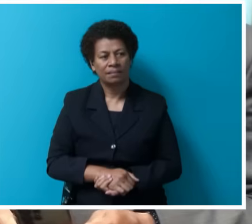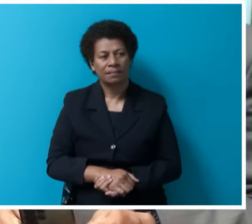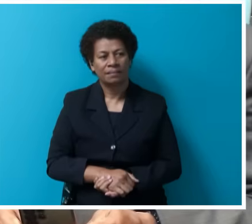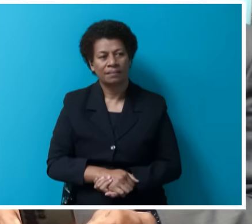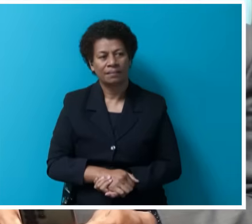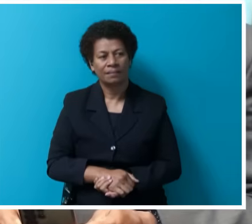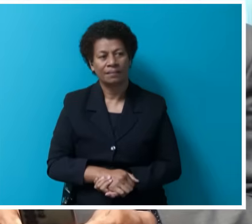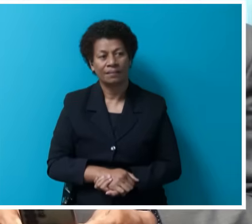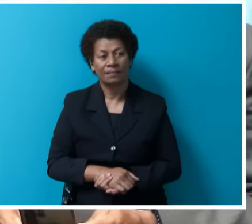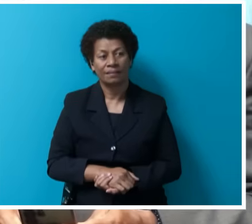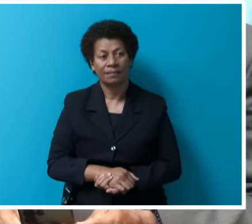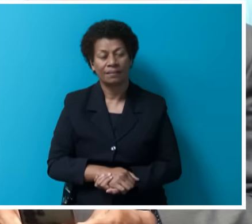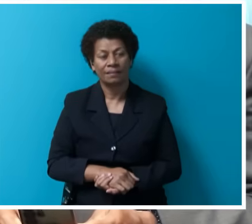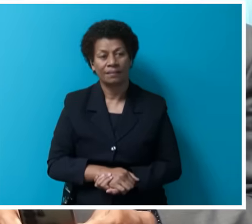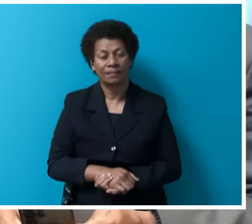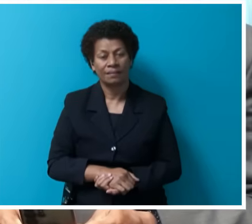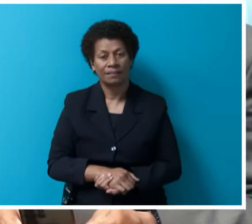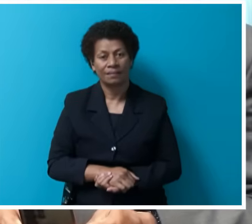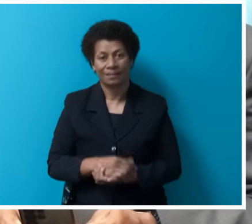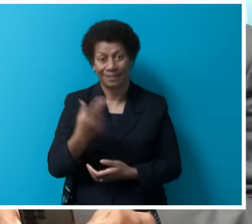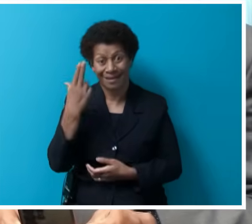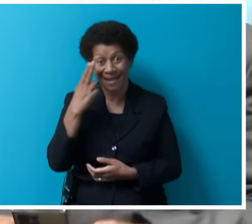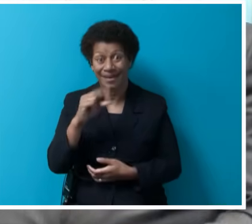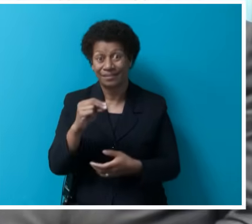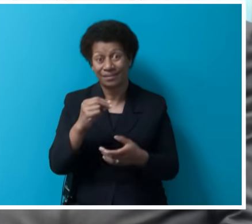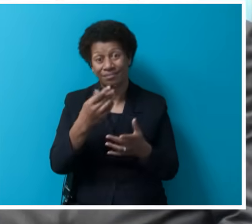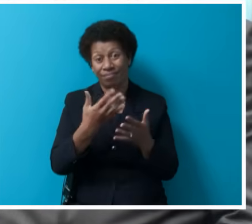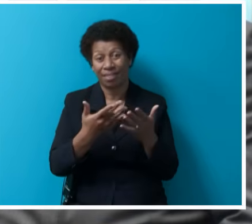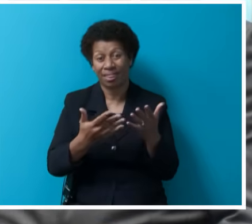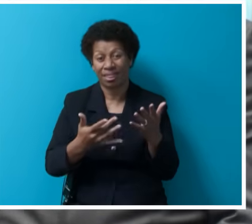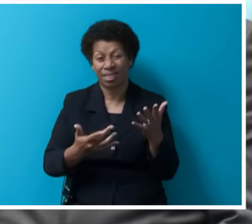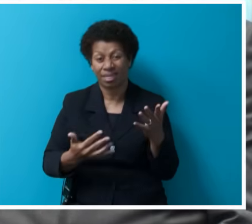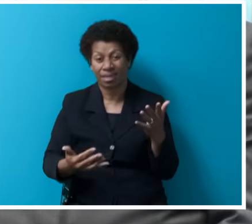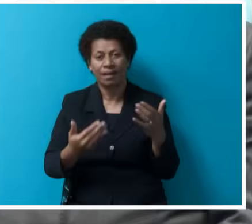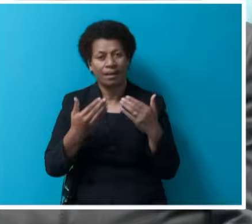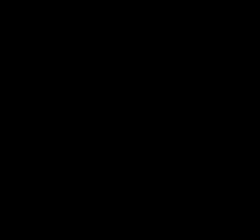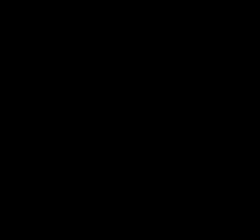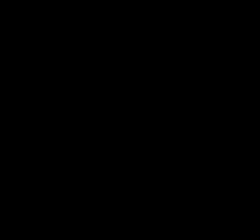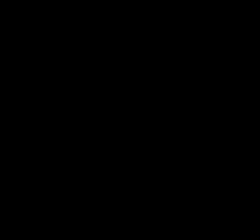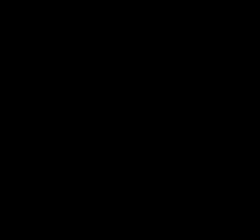and I commend the budget to the honourable members and to the people of Fiji. Thank you.